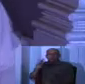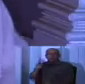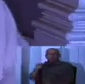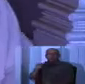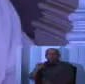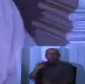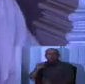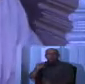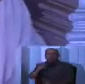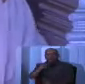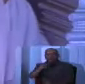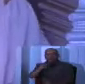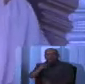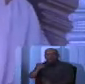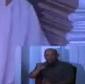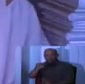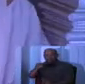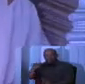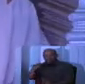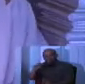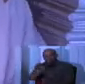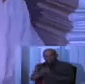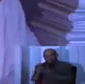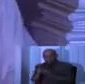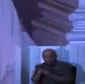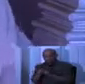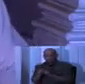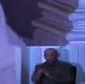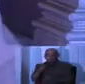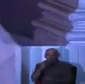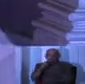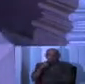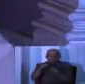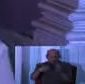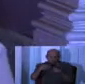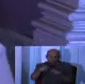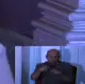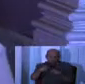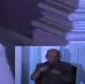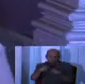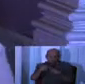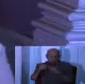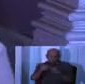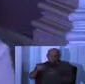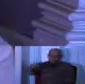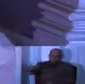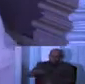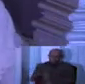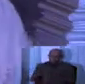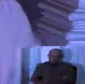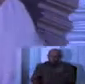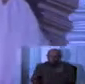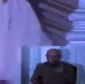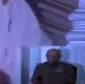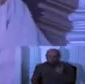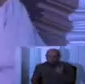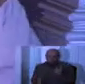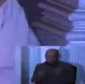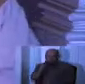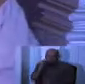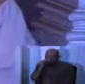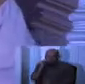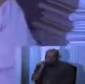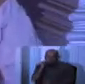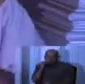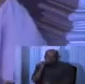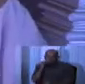with them. That's also followed by a potluck to which you are more than welcome to come. And if you have not experienced a potluck